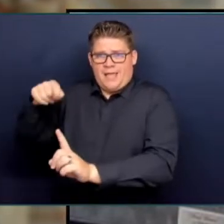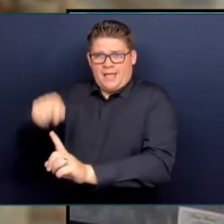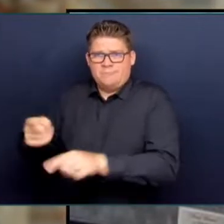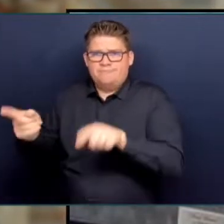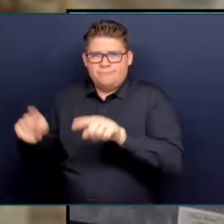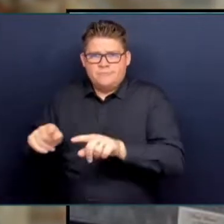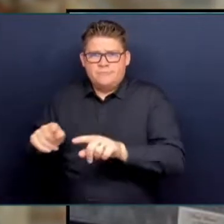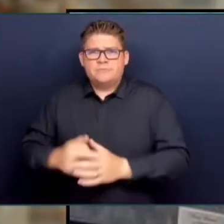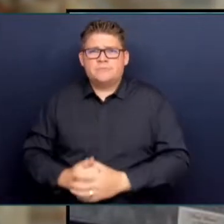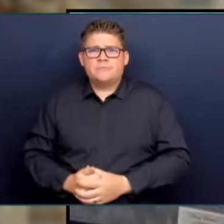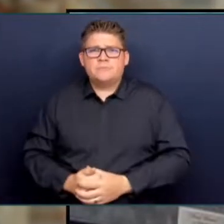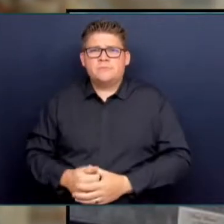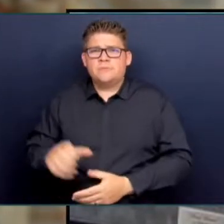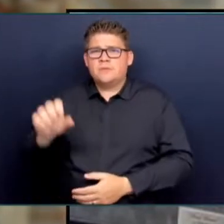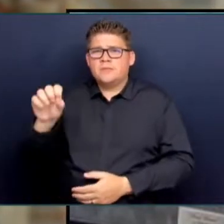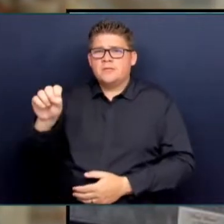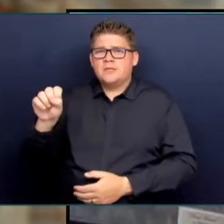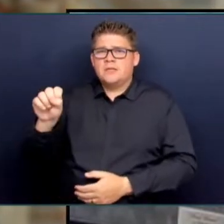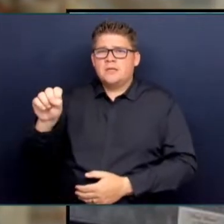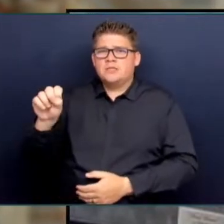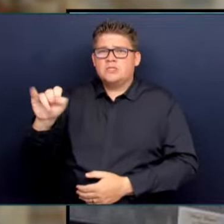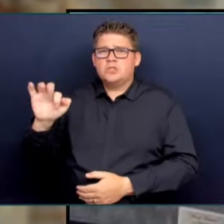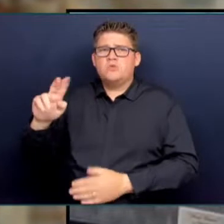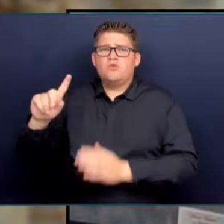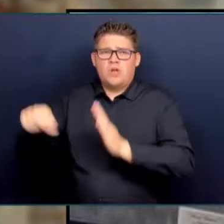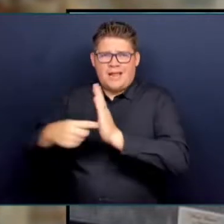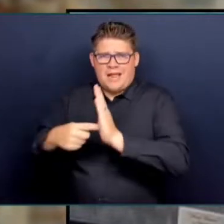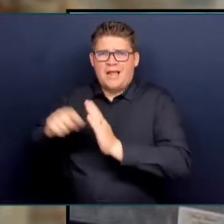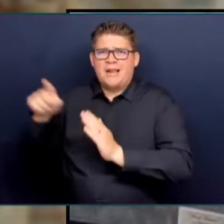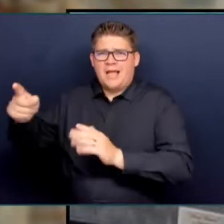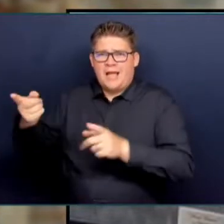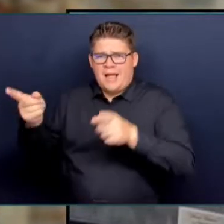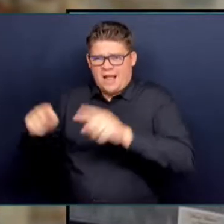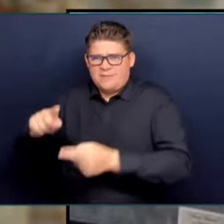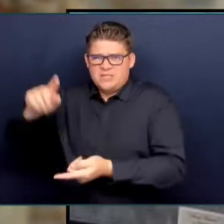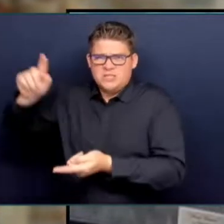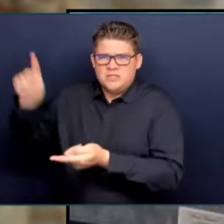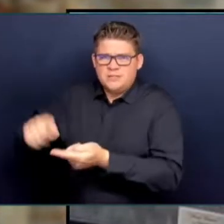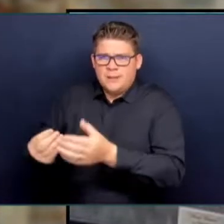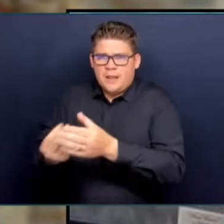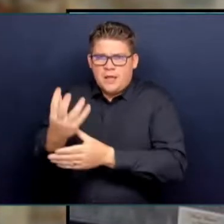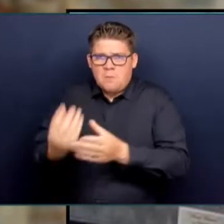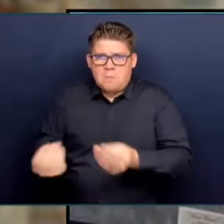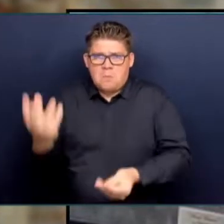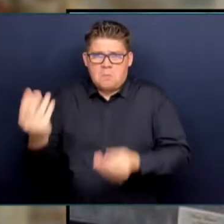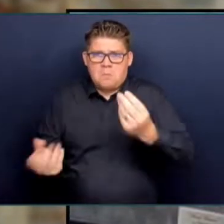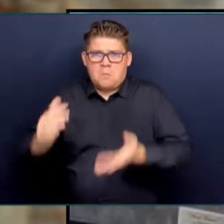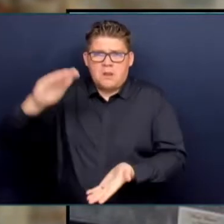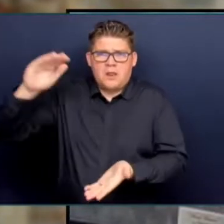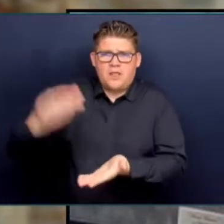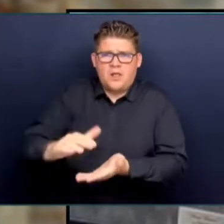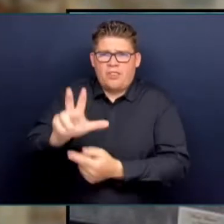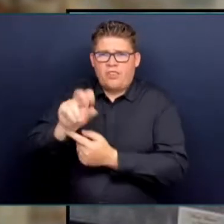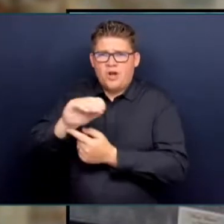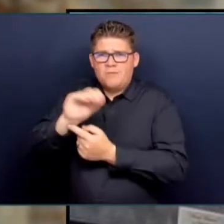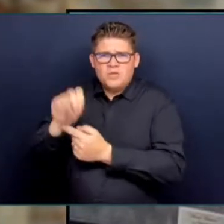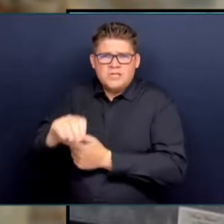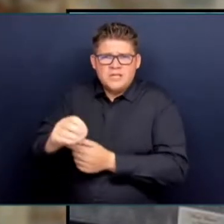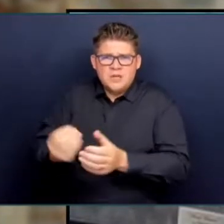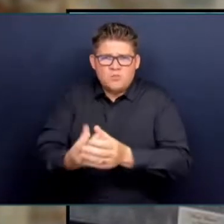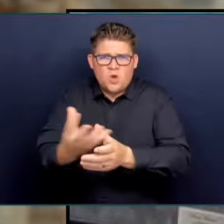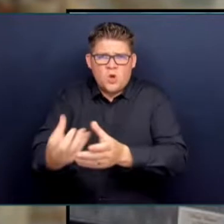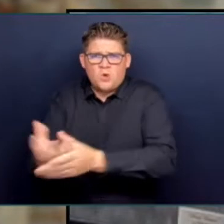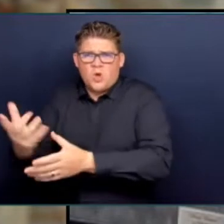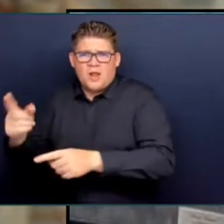and an 18% reduction in their primary export crop, which is tea. This has led to food shortages and civil unrest. And in the Netherlands,